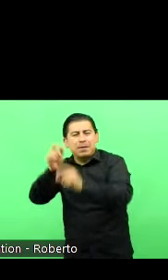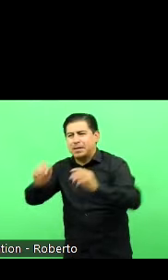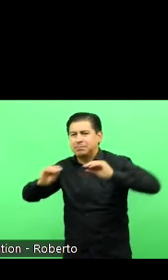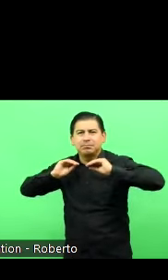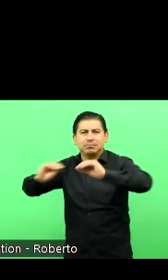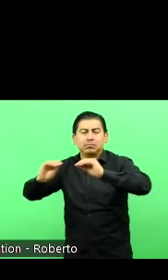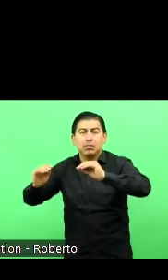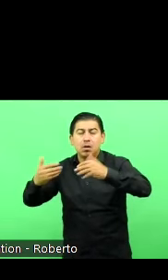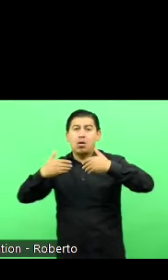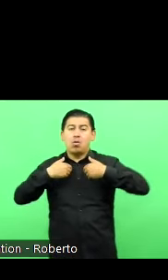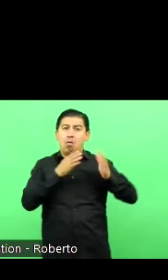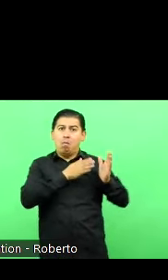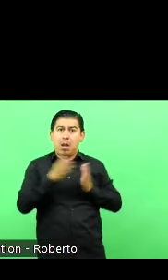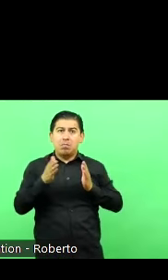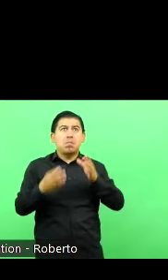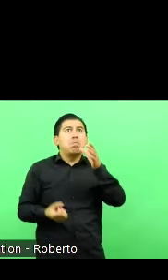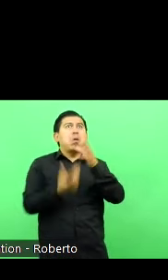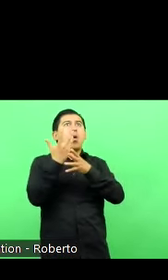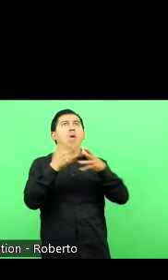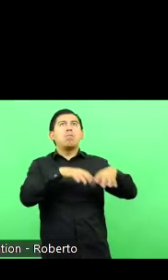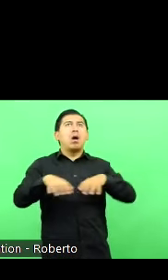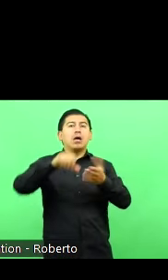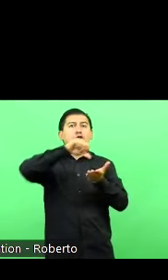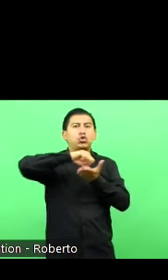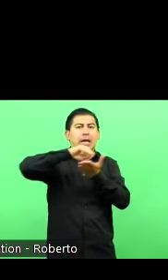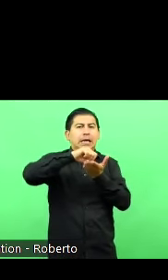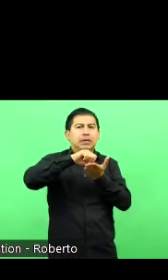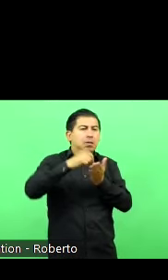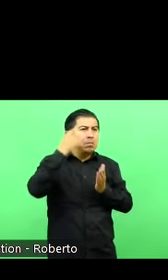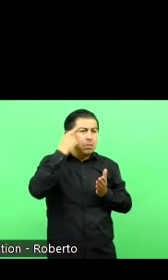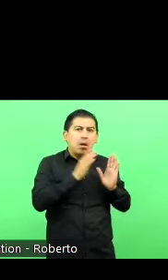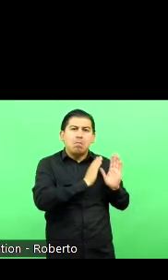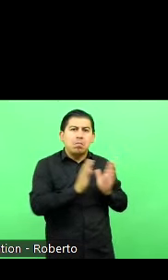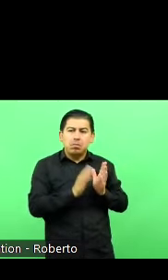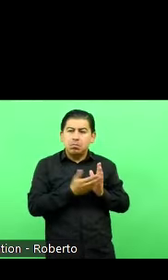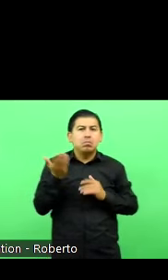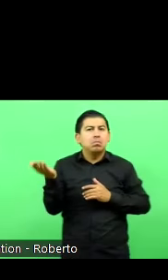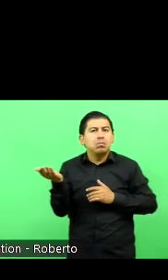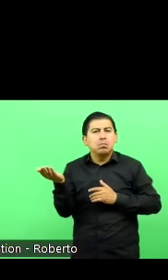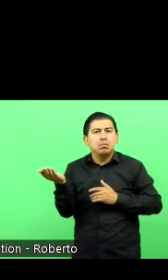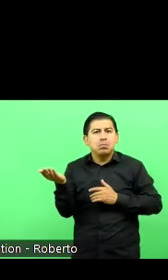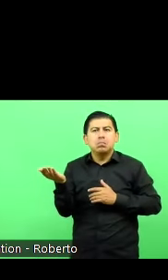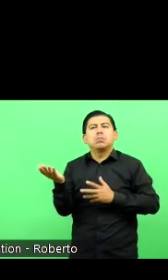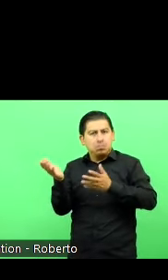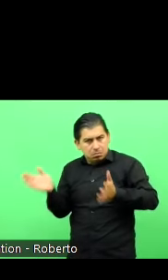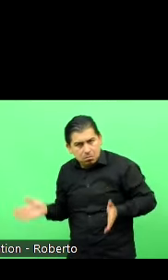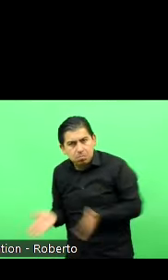planning. To that end, I would like to offer 3 recommendations for